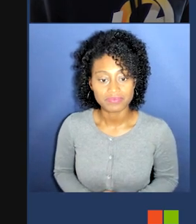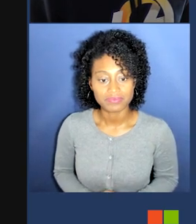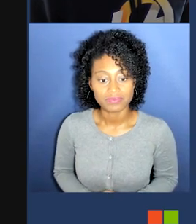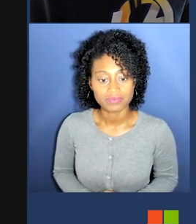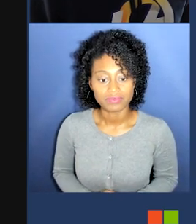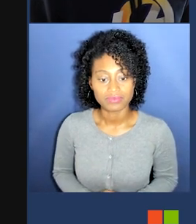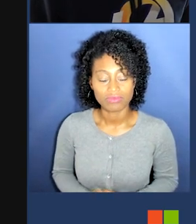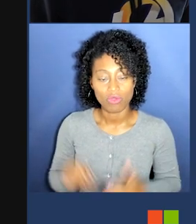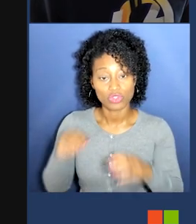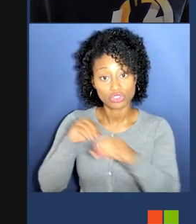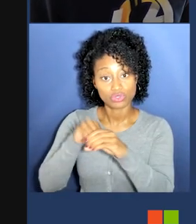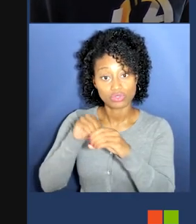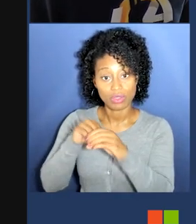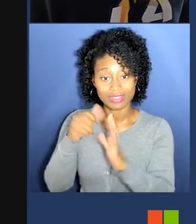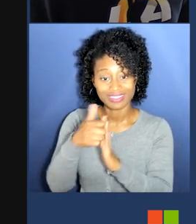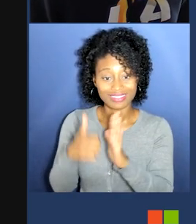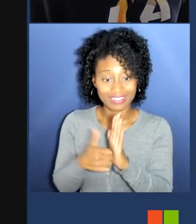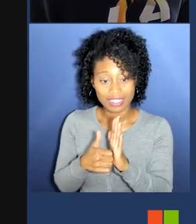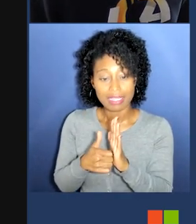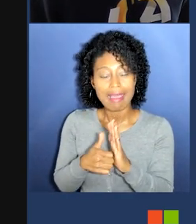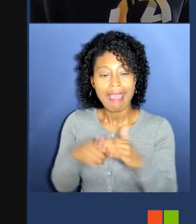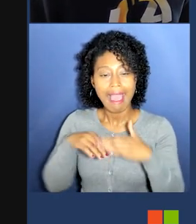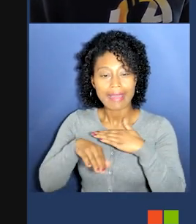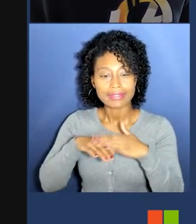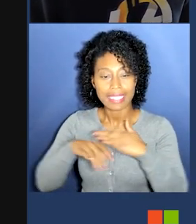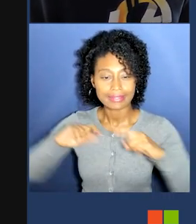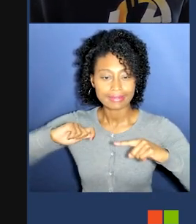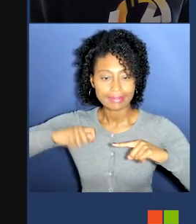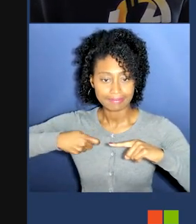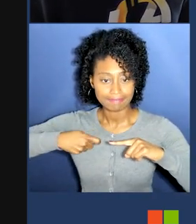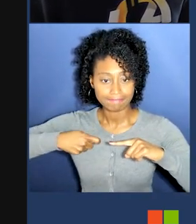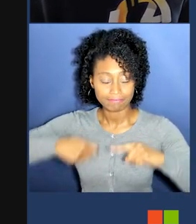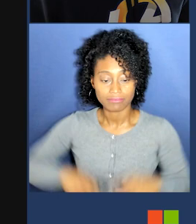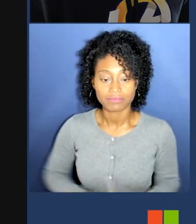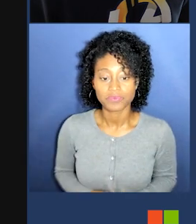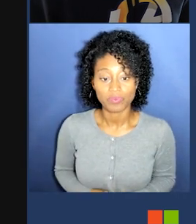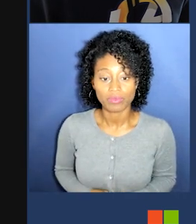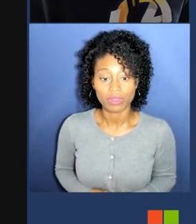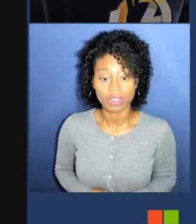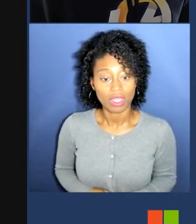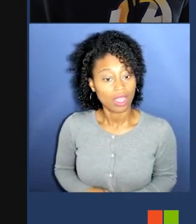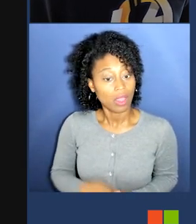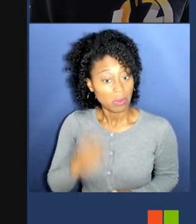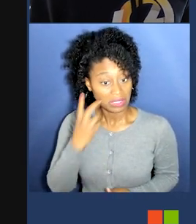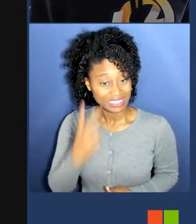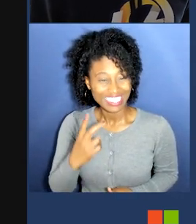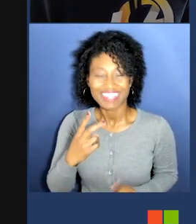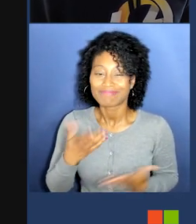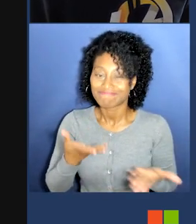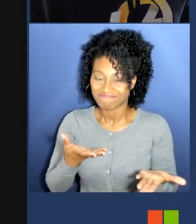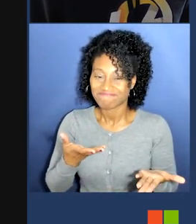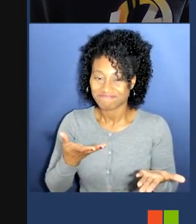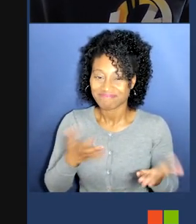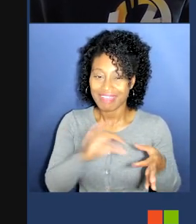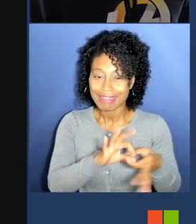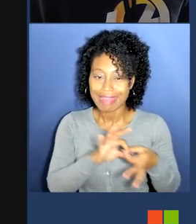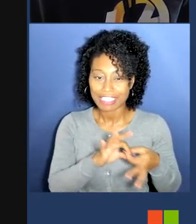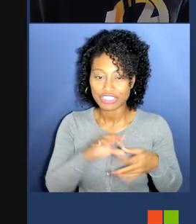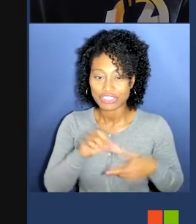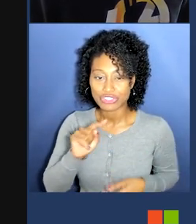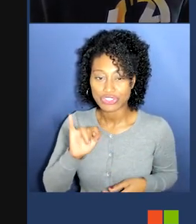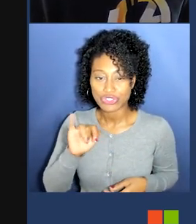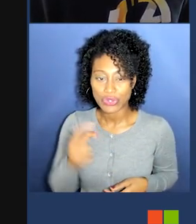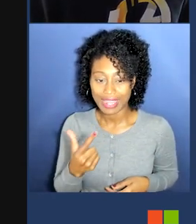on the storage account, we go to access keys. And here you can see a connection string. You need